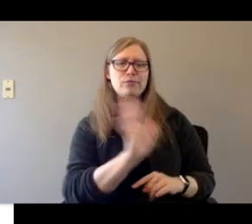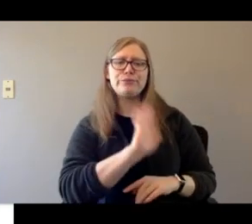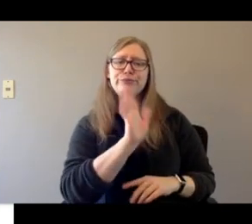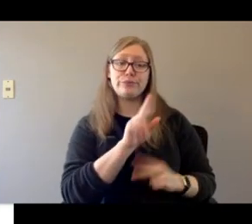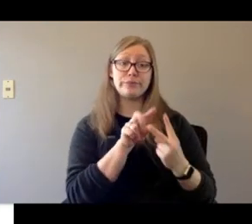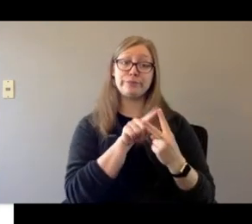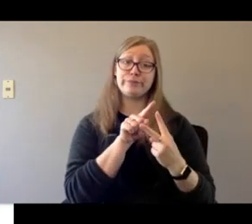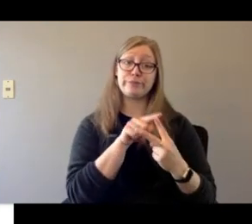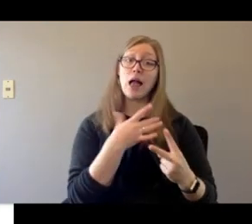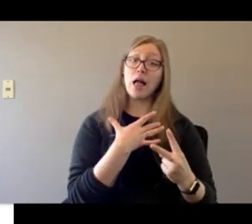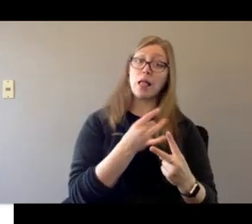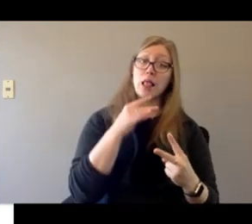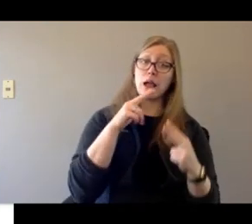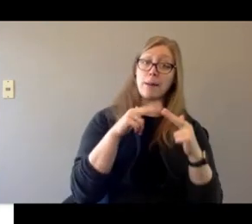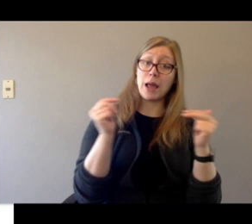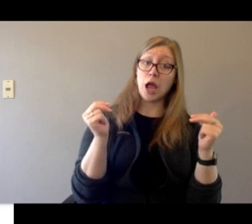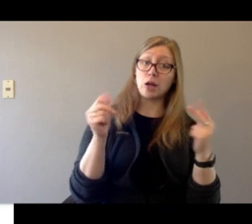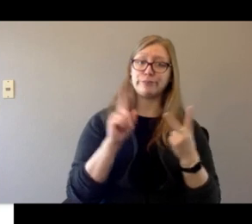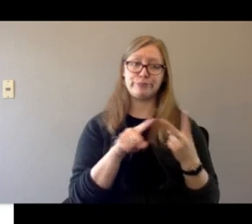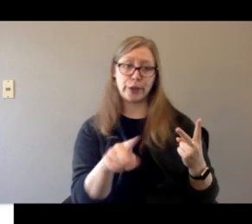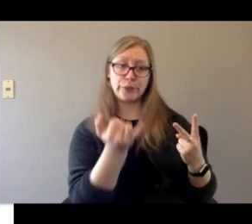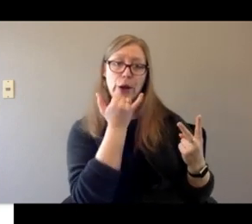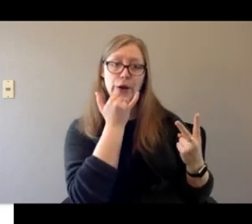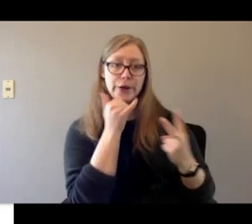like bacon or you're wrong, and that's not